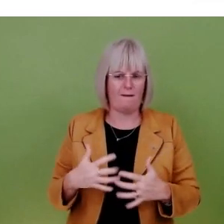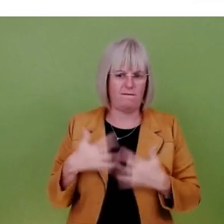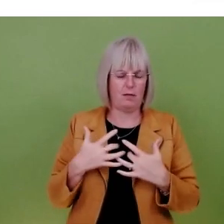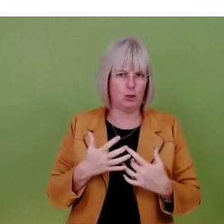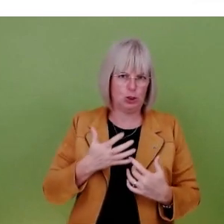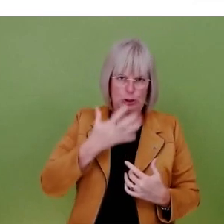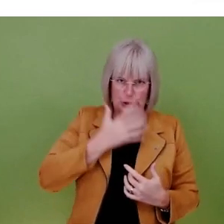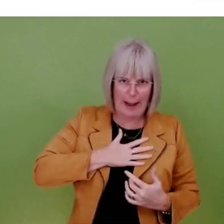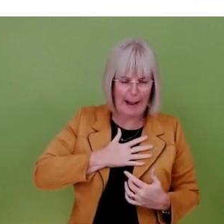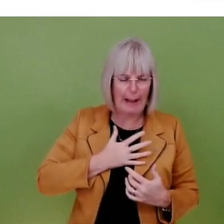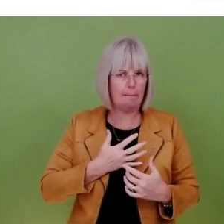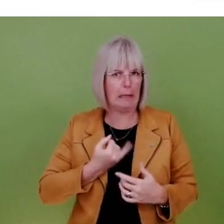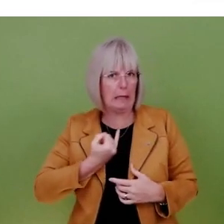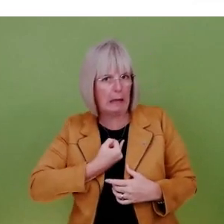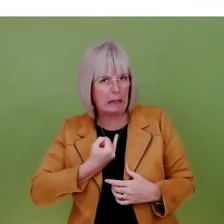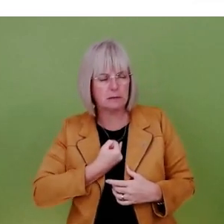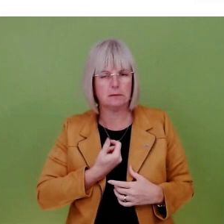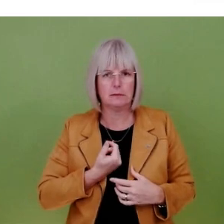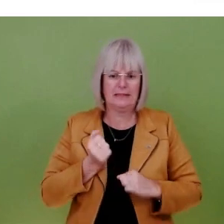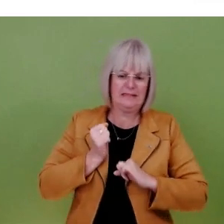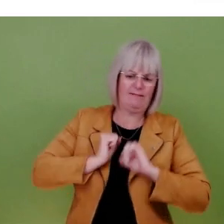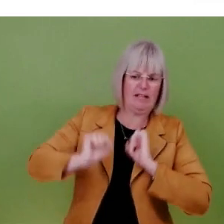So one of the barriers that I've experienced is